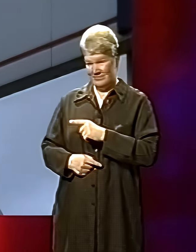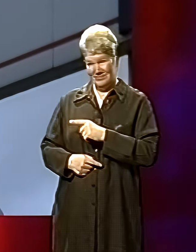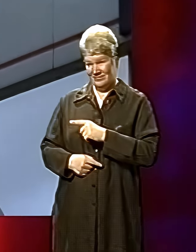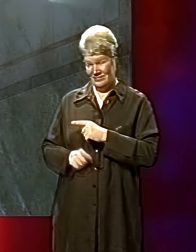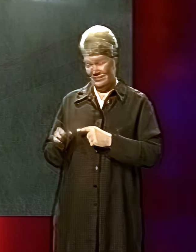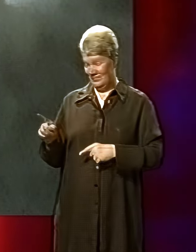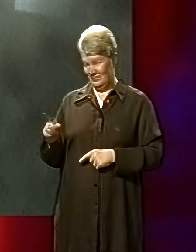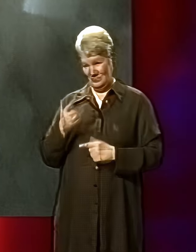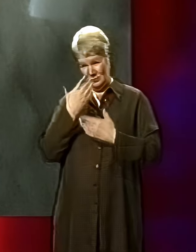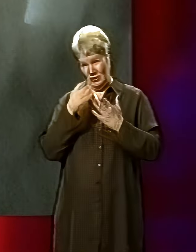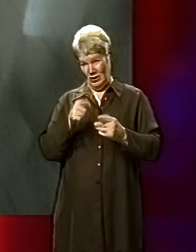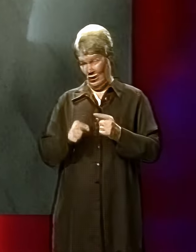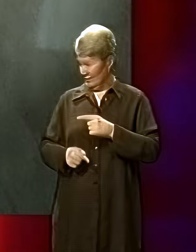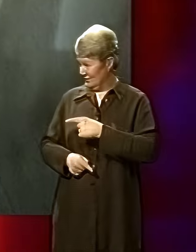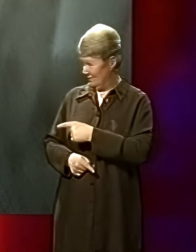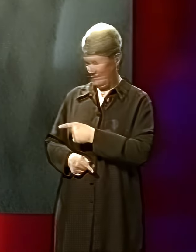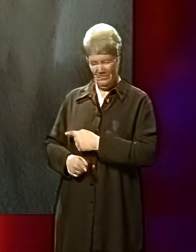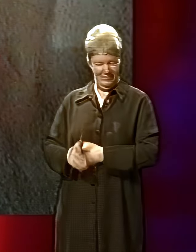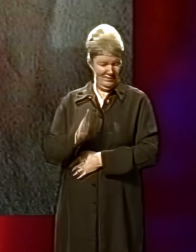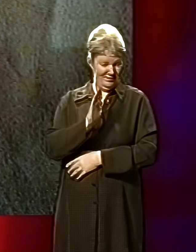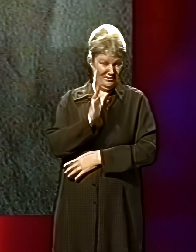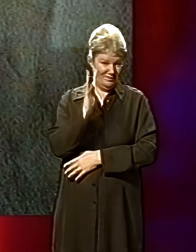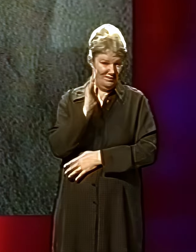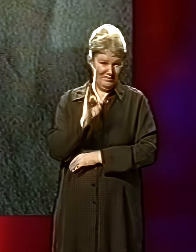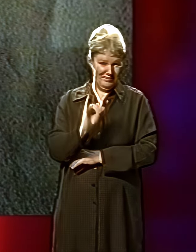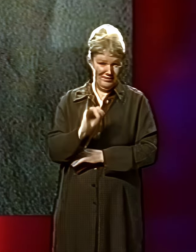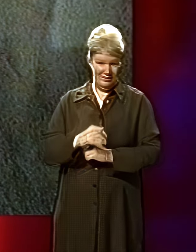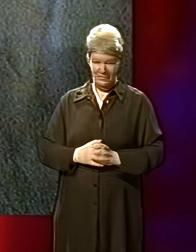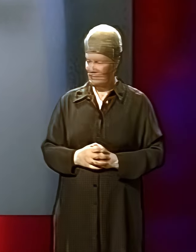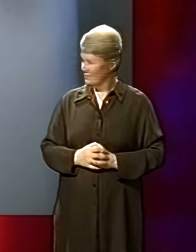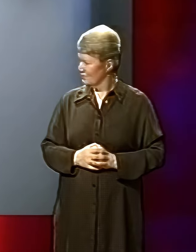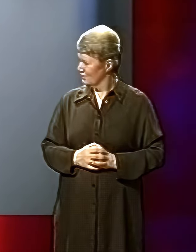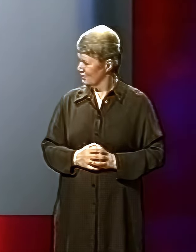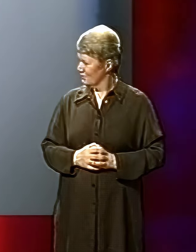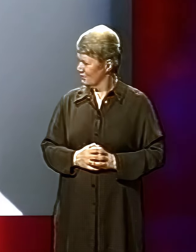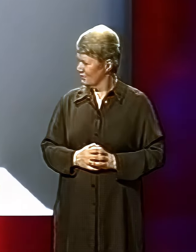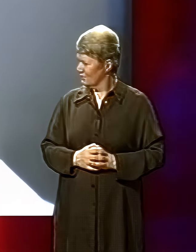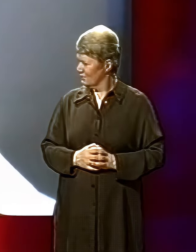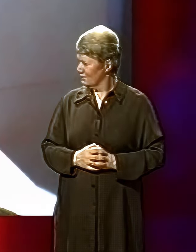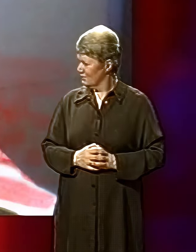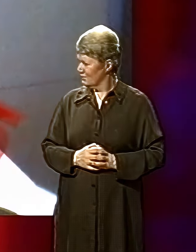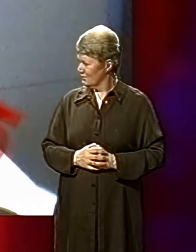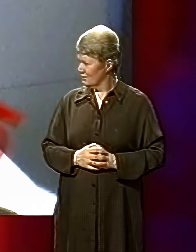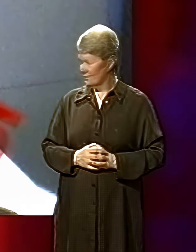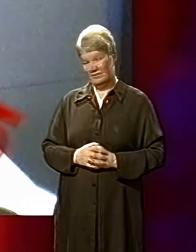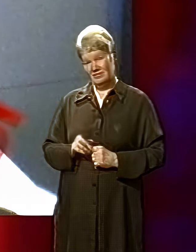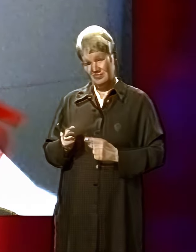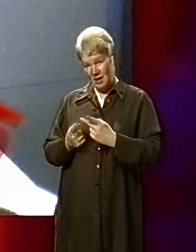at First Motorway's Bolton West facilities. Or Road Chef's Bolsover services.